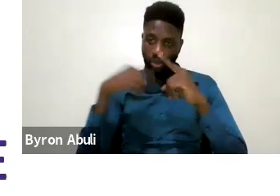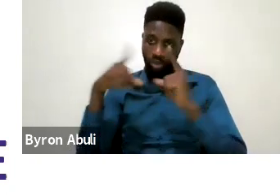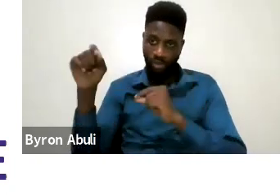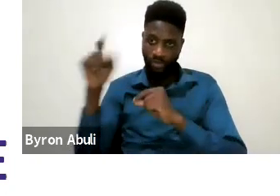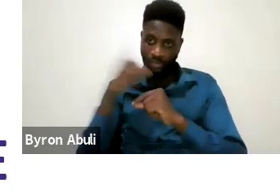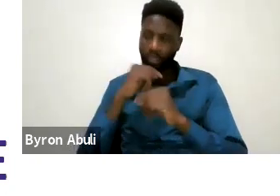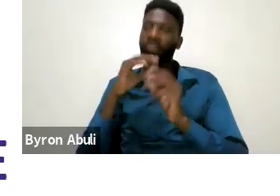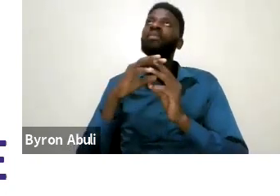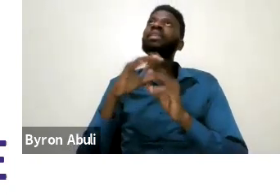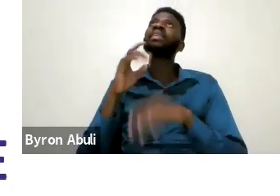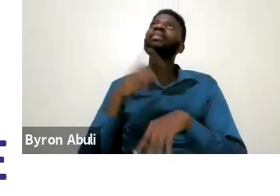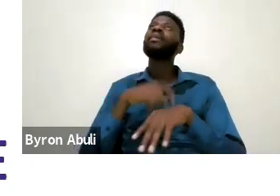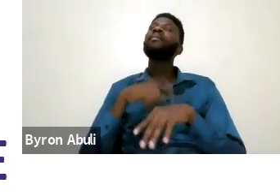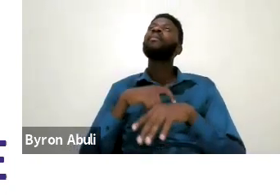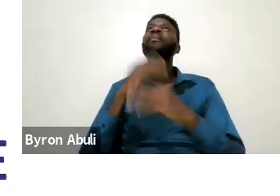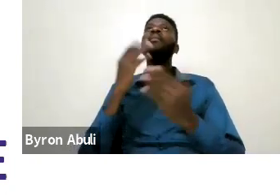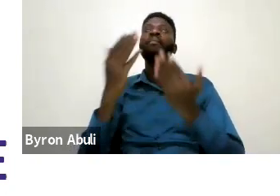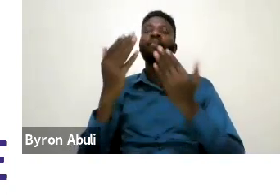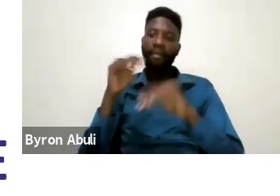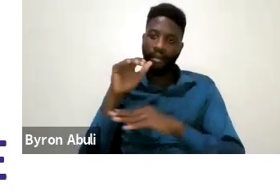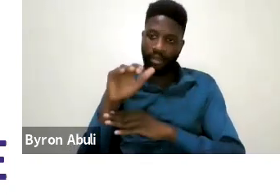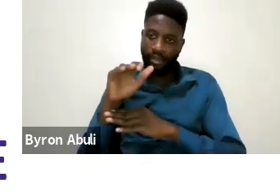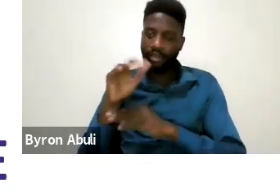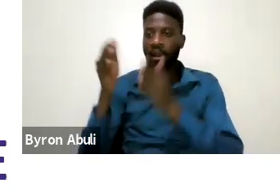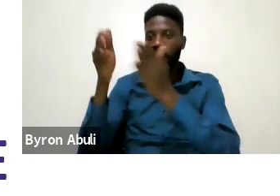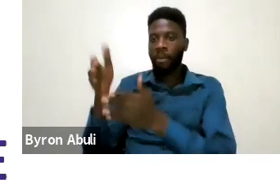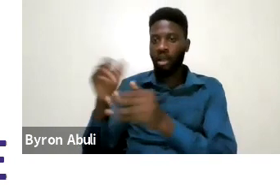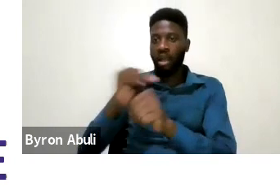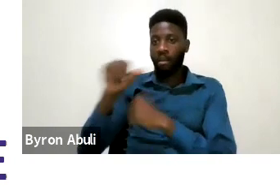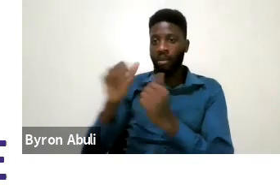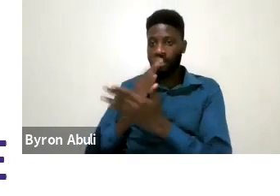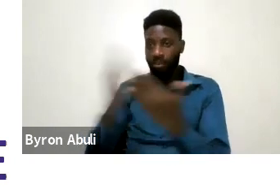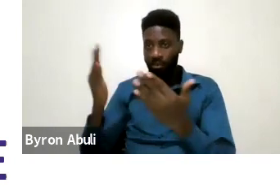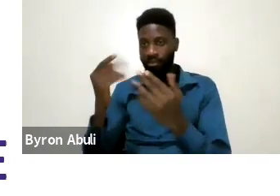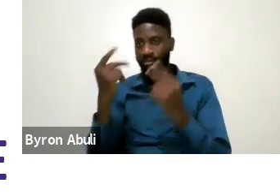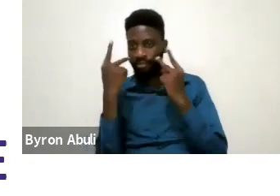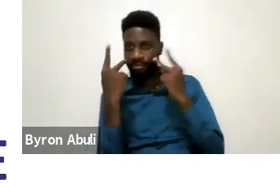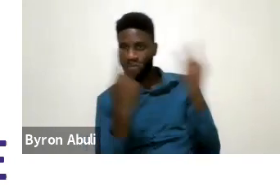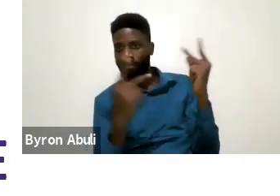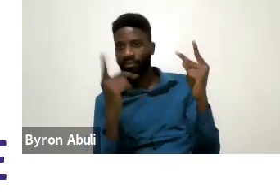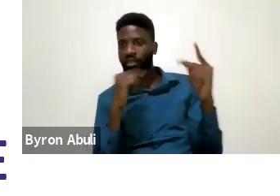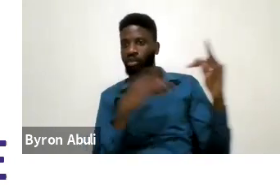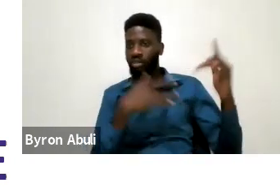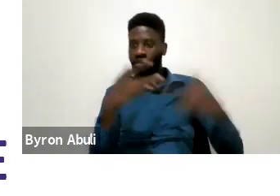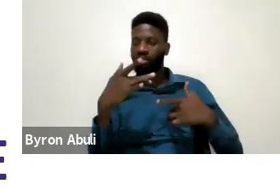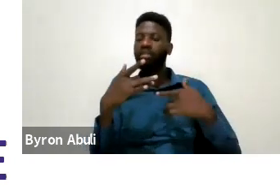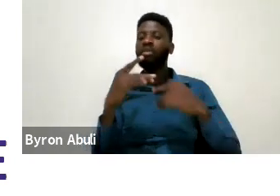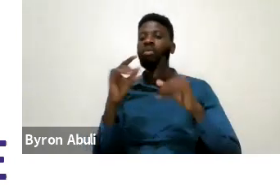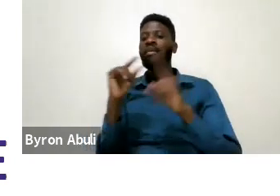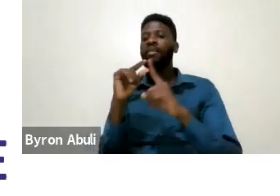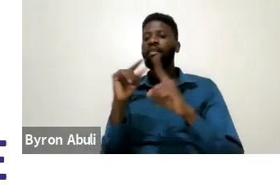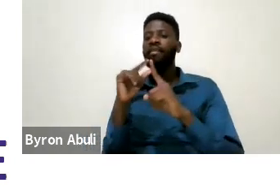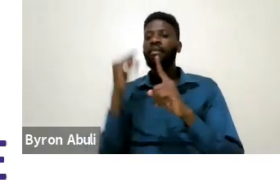that when you're asking or engaging somebody about something that you have seen that you're concerned about, avoid using words like